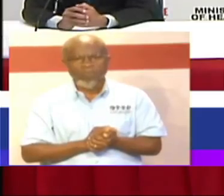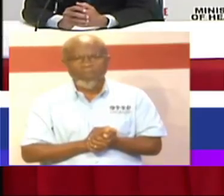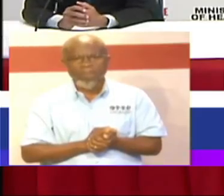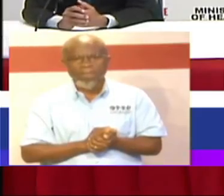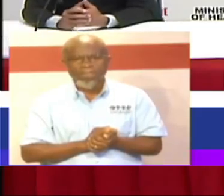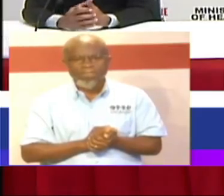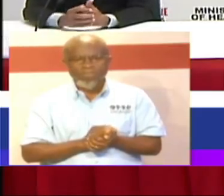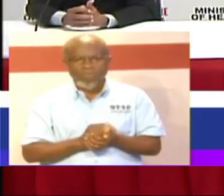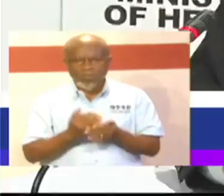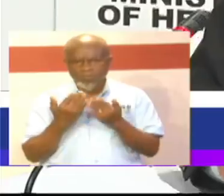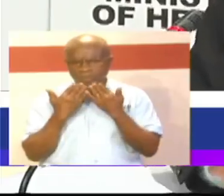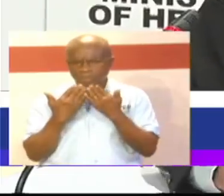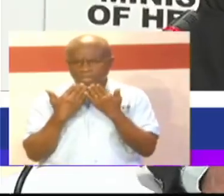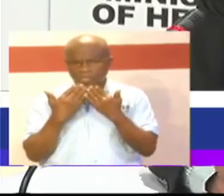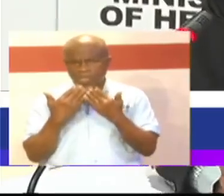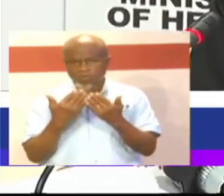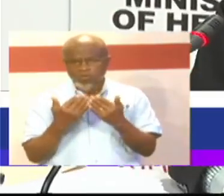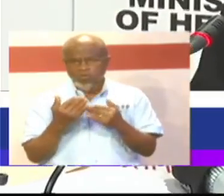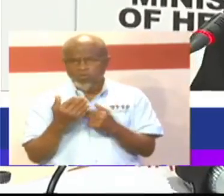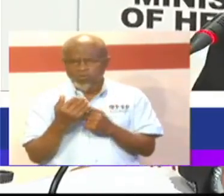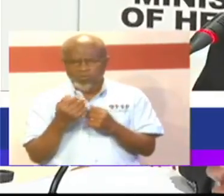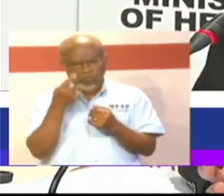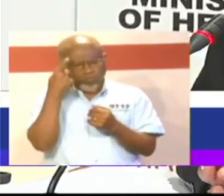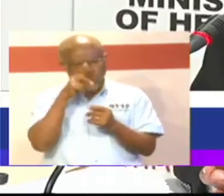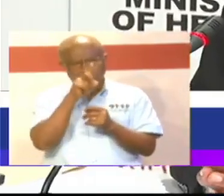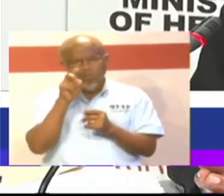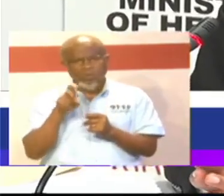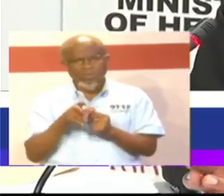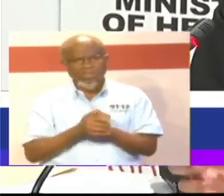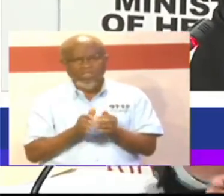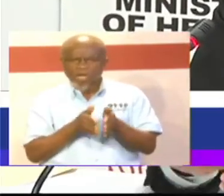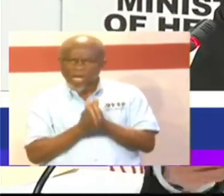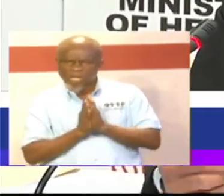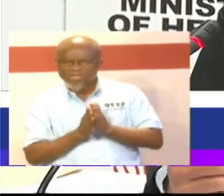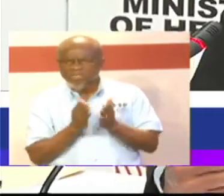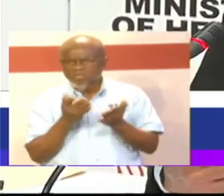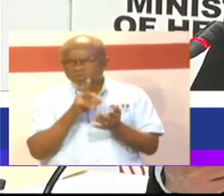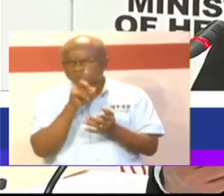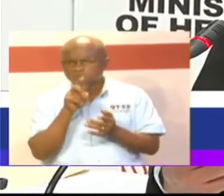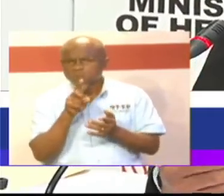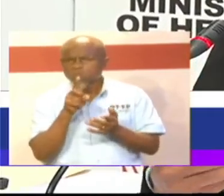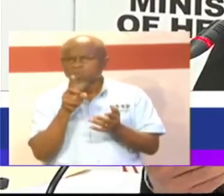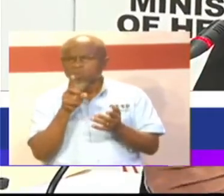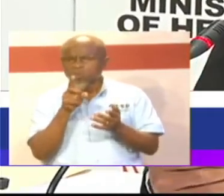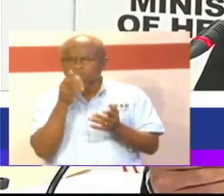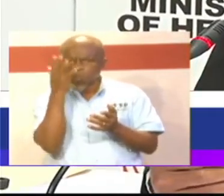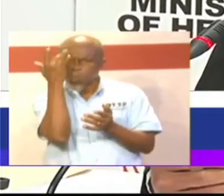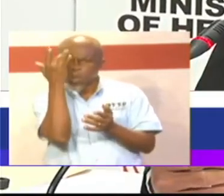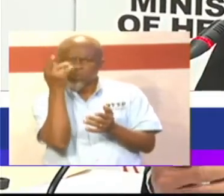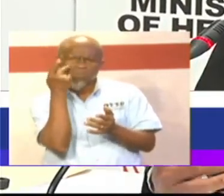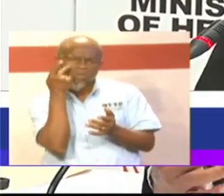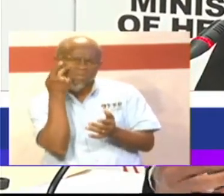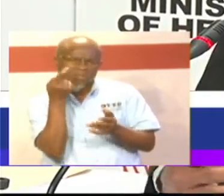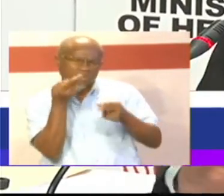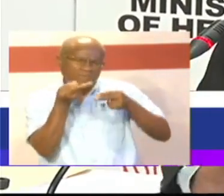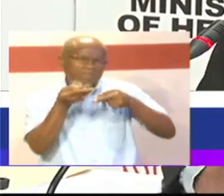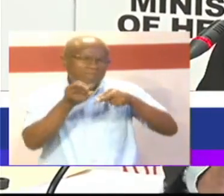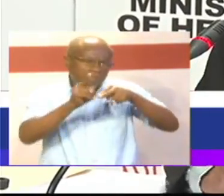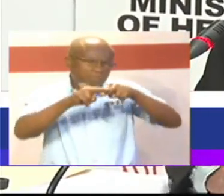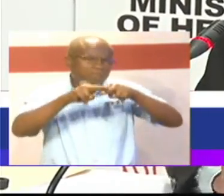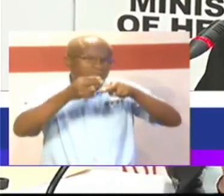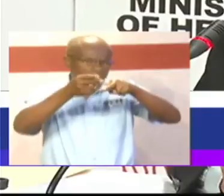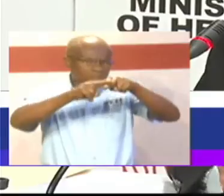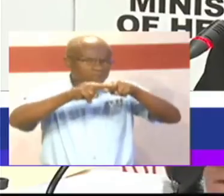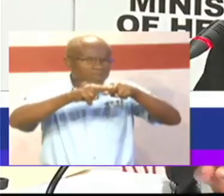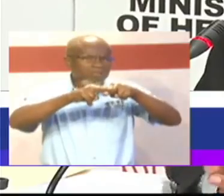Okay, thank you, Prior. Okay, so the question you asked is why did we see that